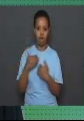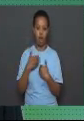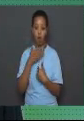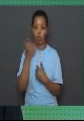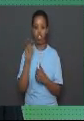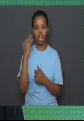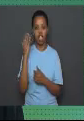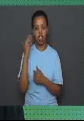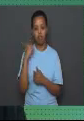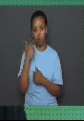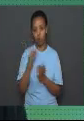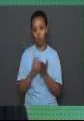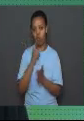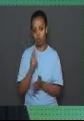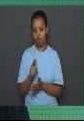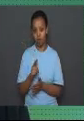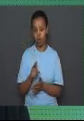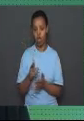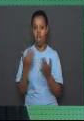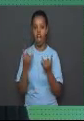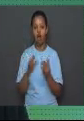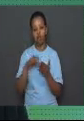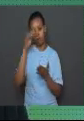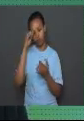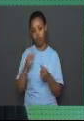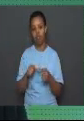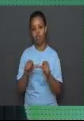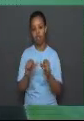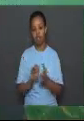Let us continue on with the lesson.